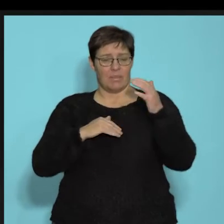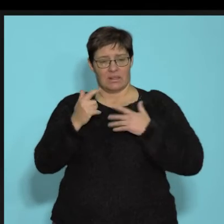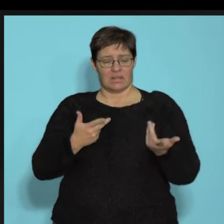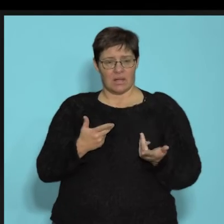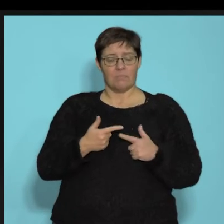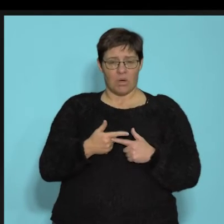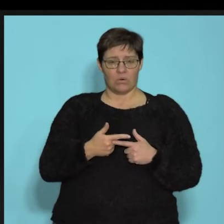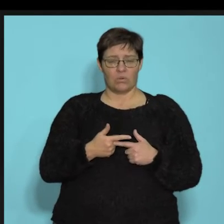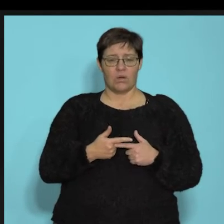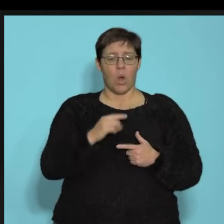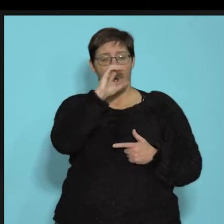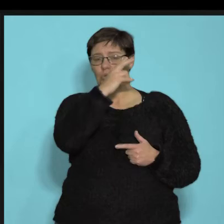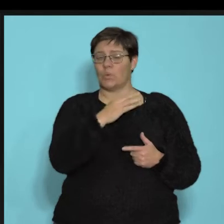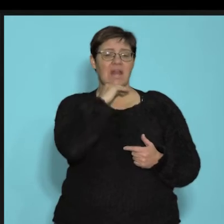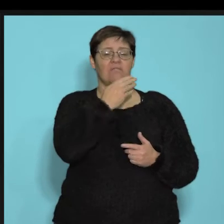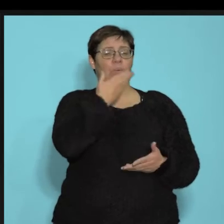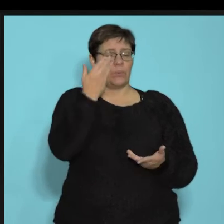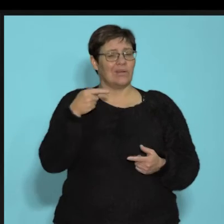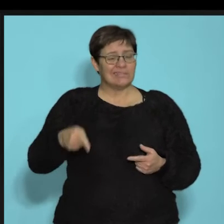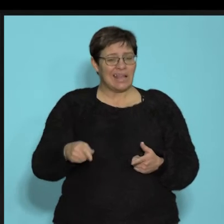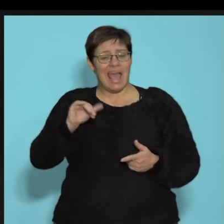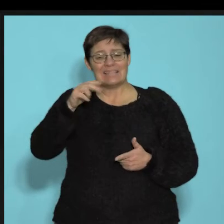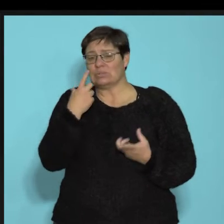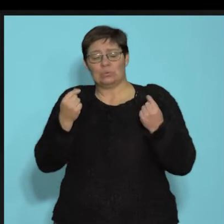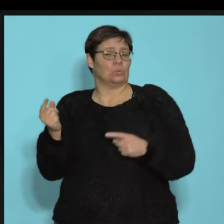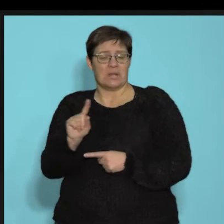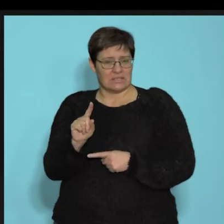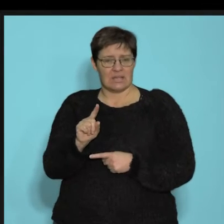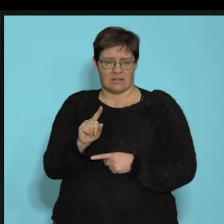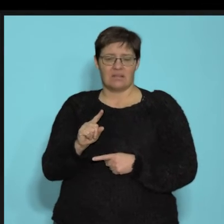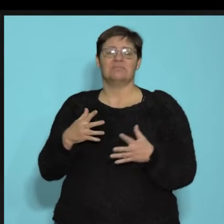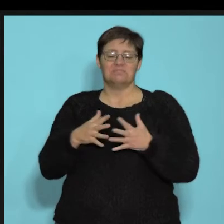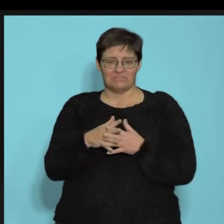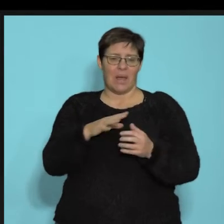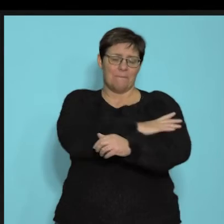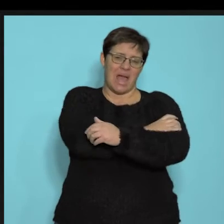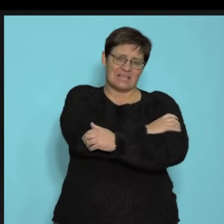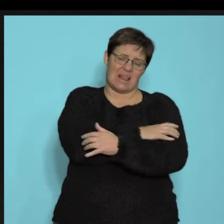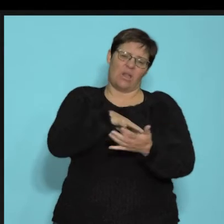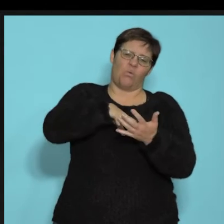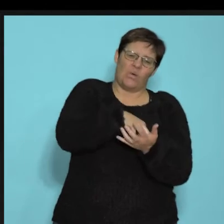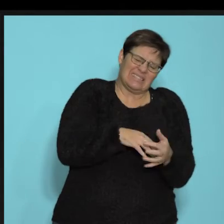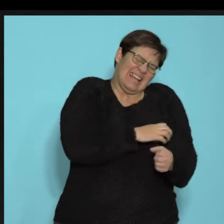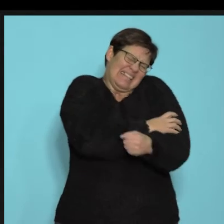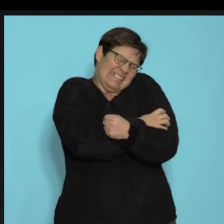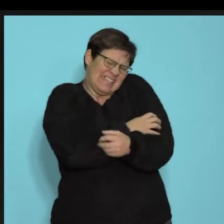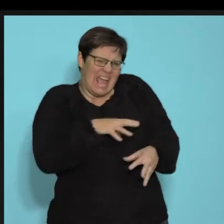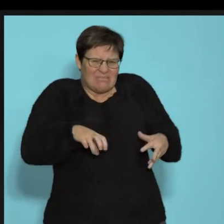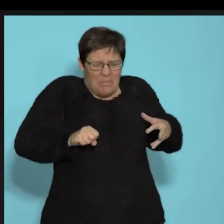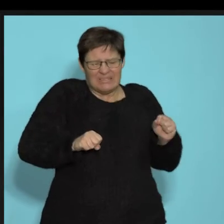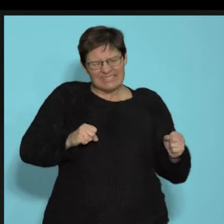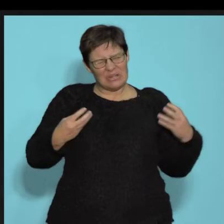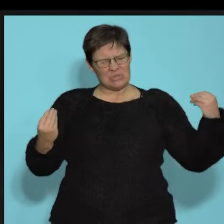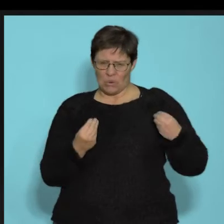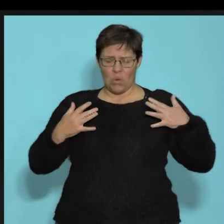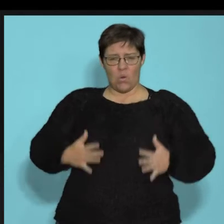oxygen, I build up lactic acid. What does the lactic acid do? It interferes with my muscles. I get cramps, I